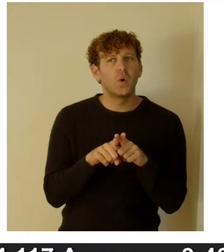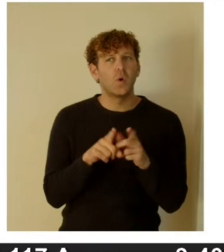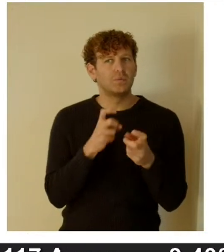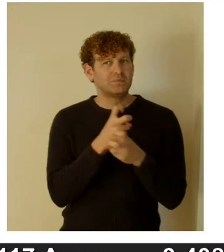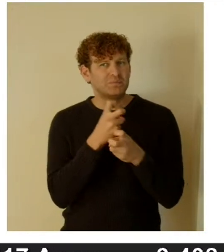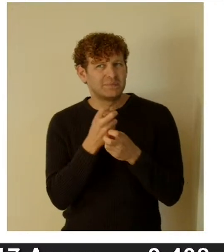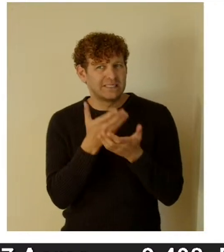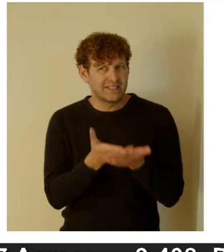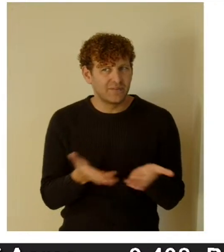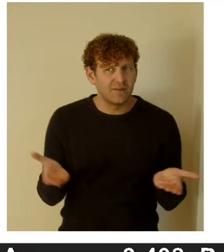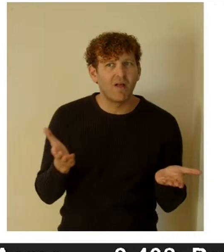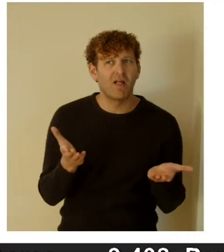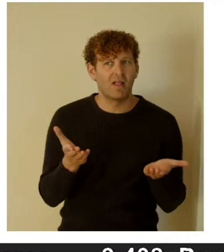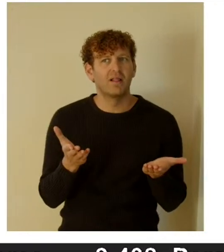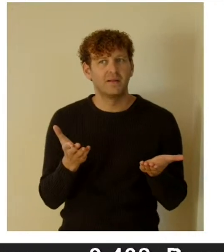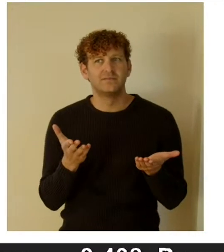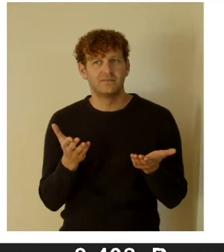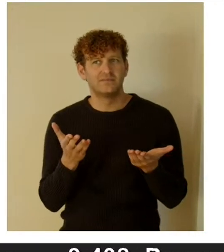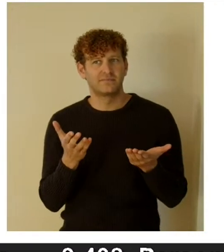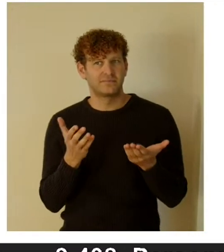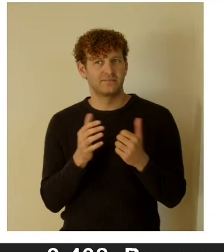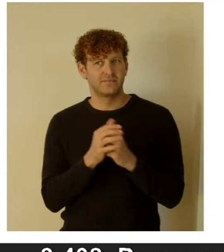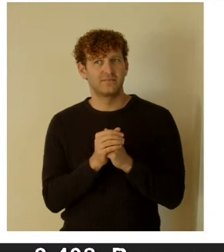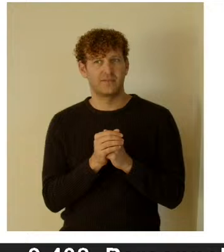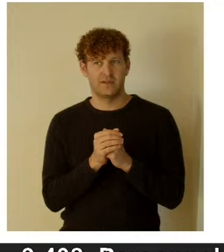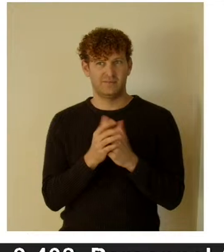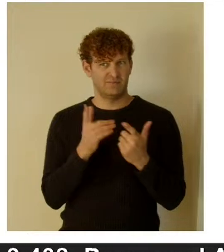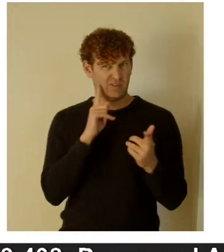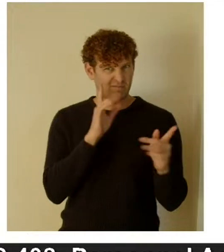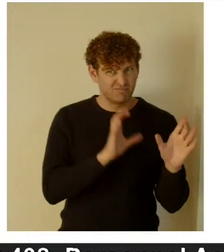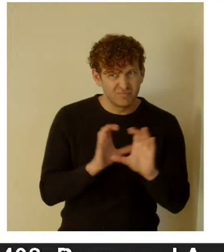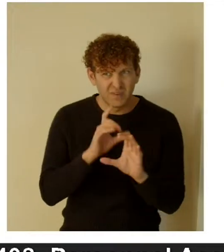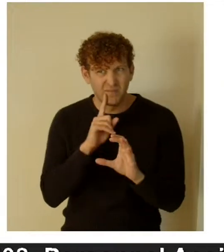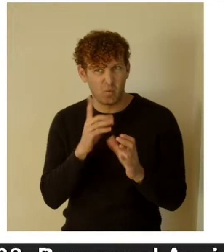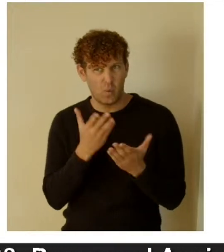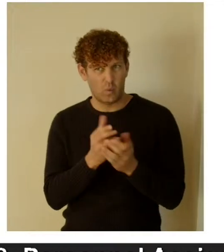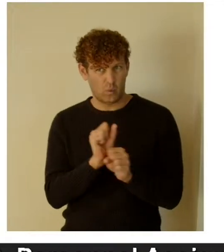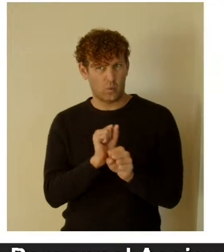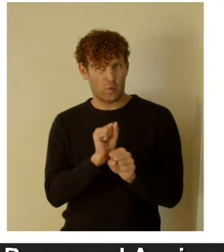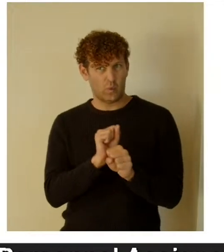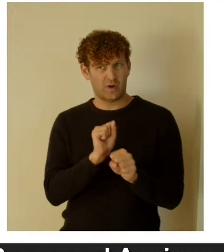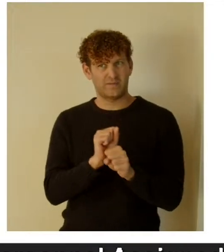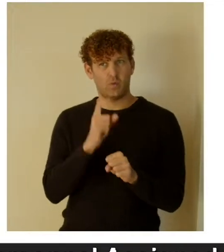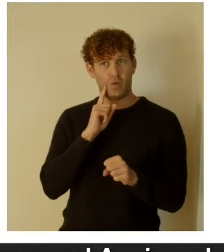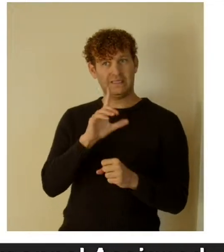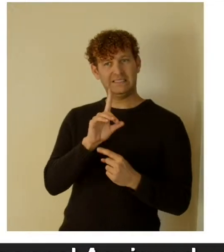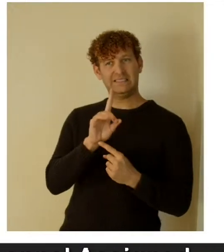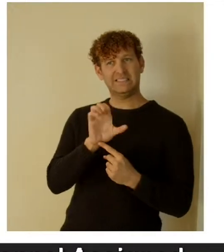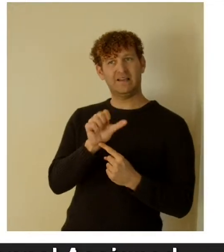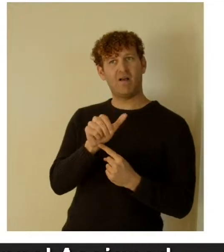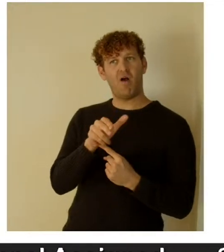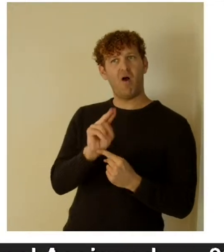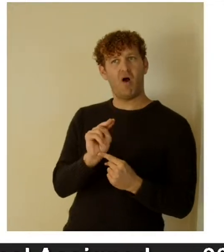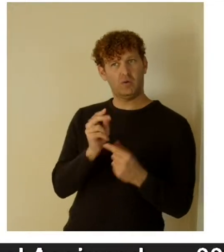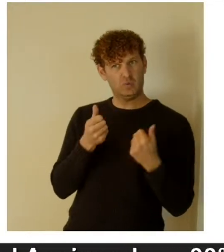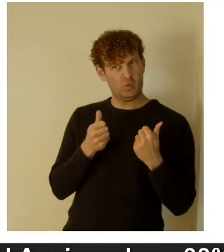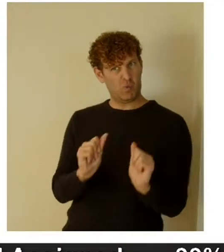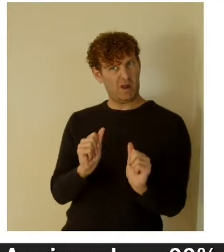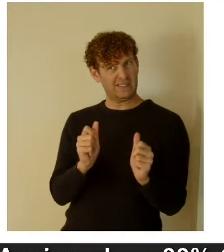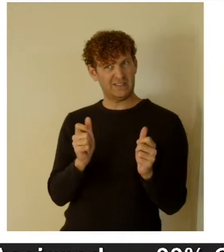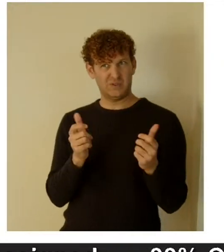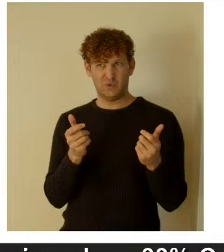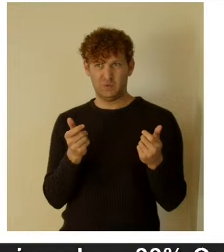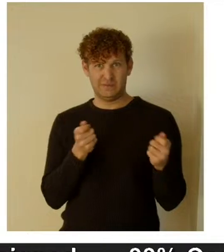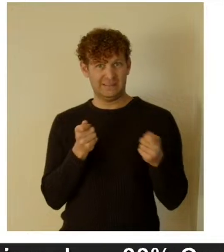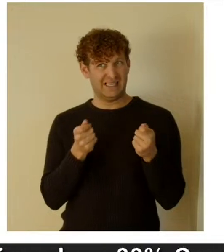and rescue workers with decon, and we are also mitigating any hazardous material issues that still exist out